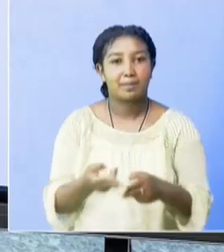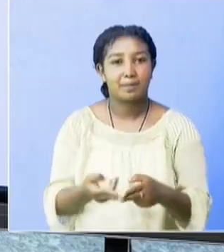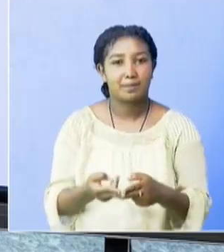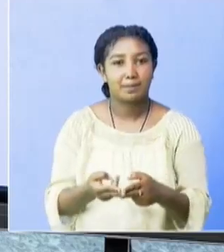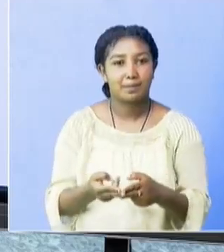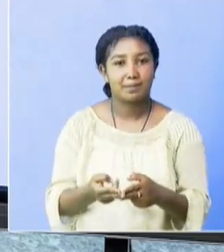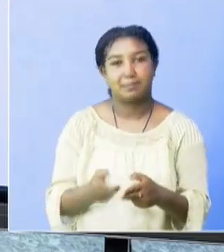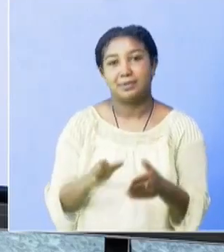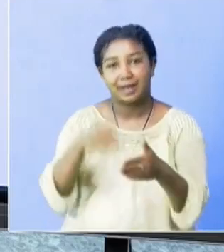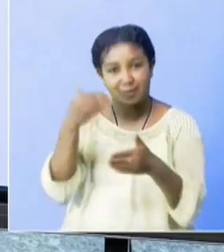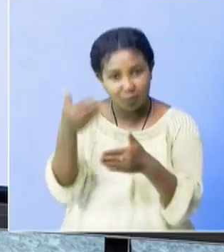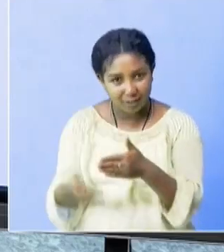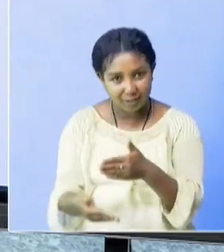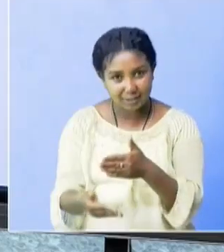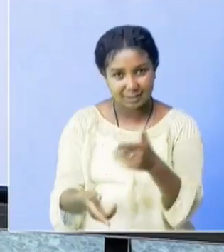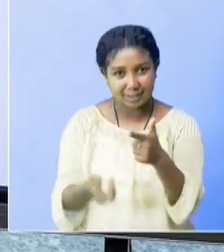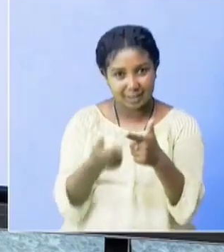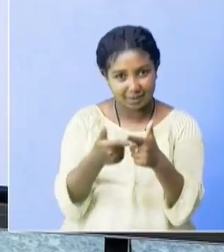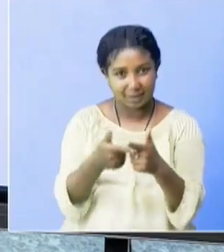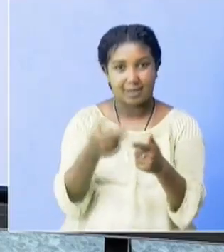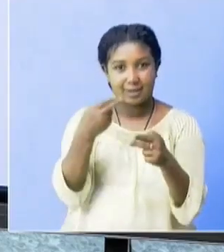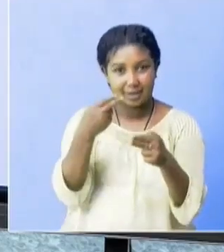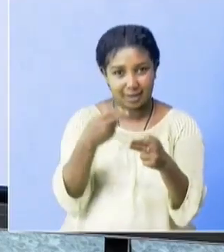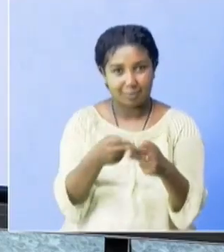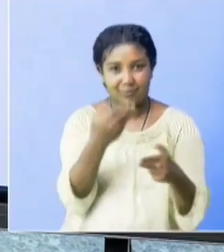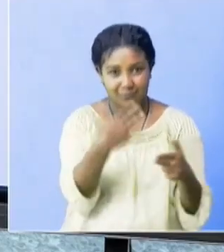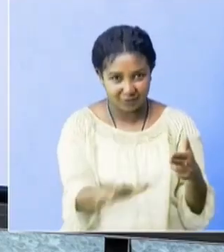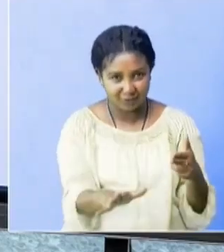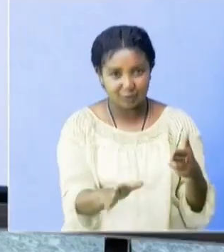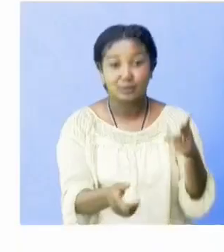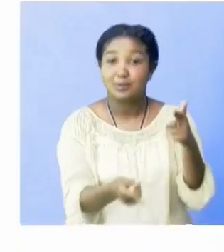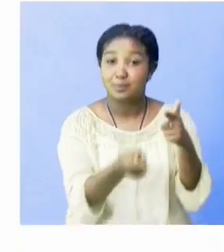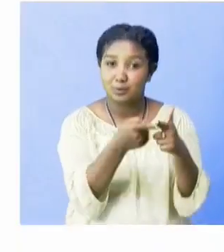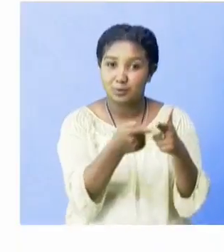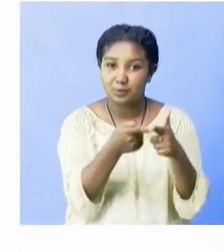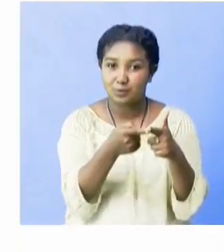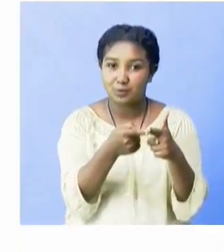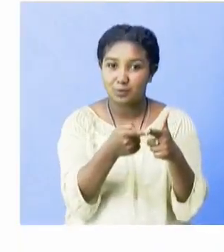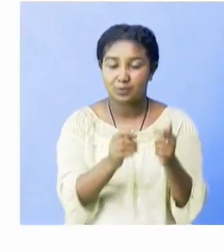The next one is, number one is name, we said. Number two,